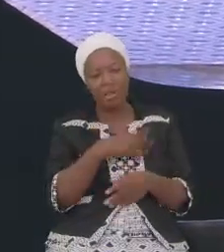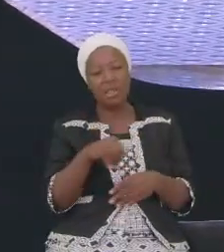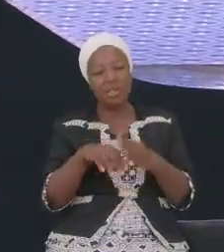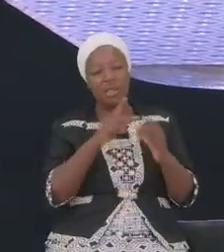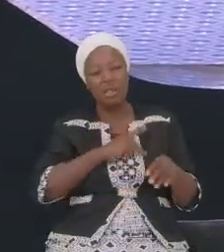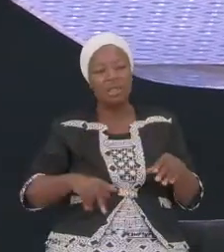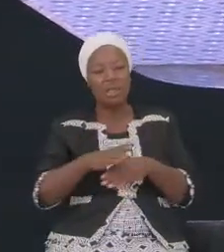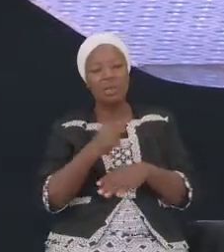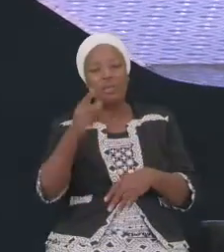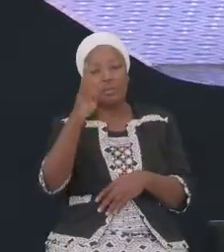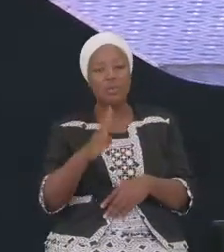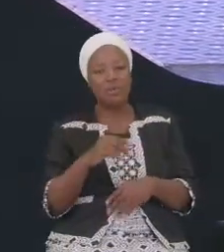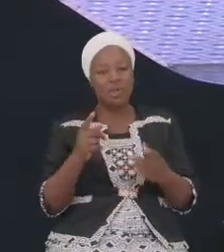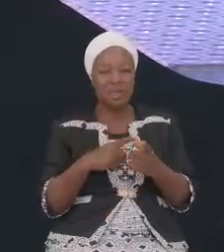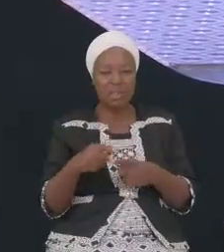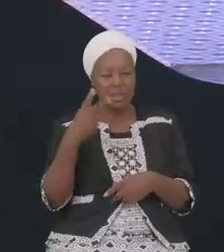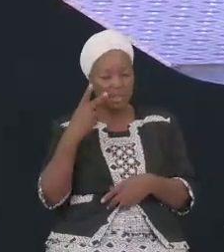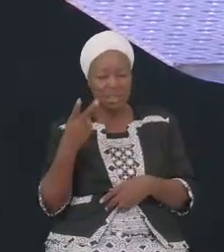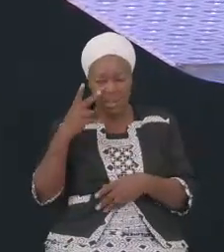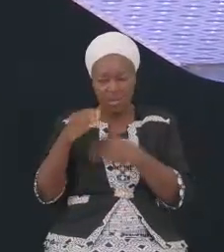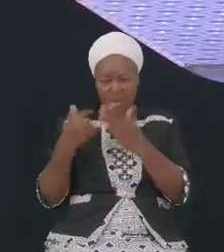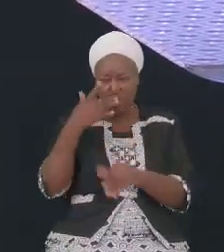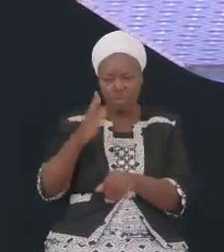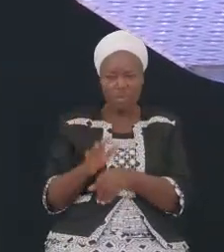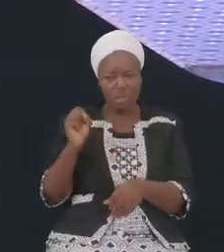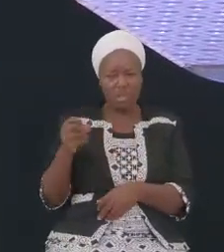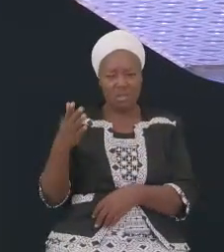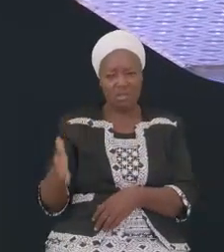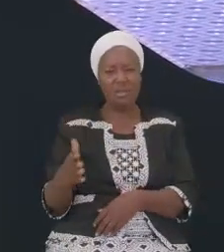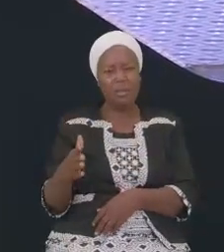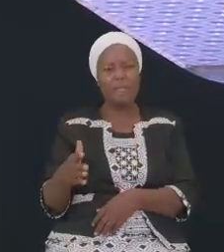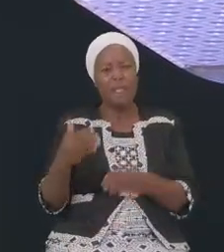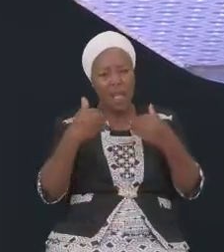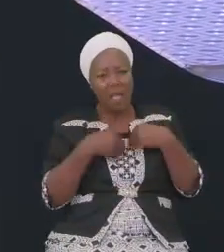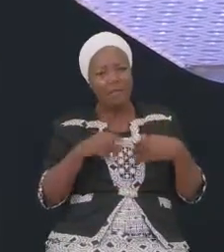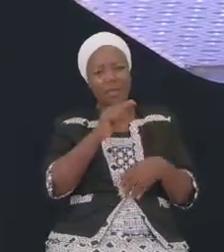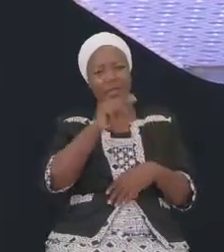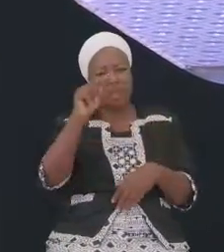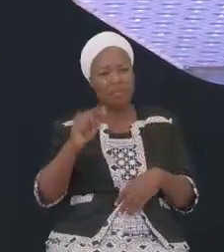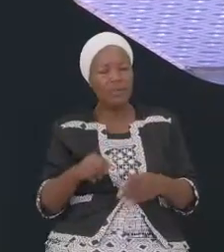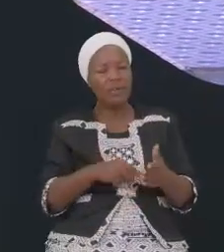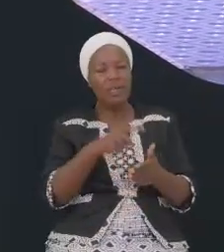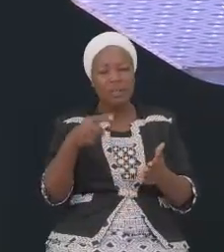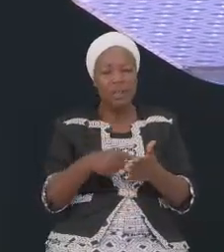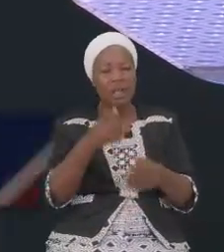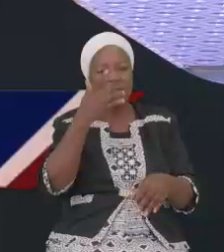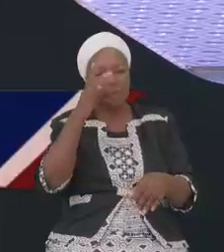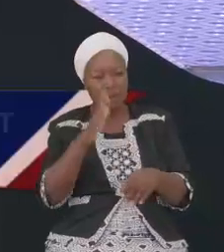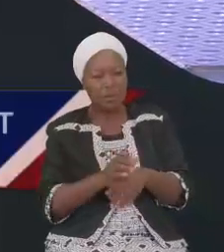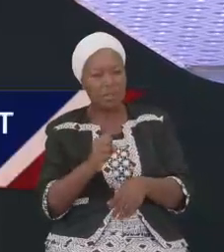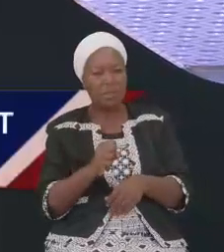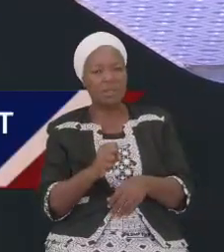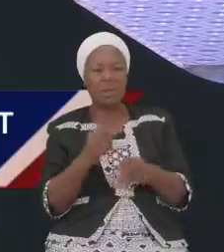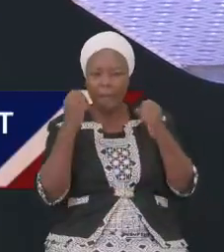says, dearly beloved, look at the promises we have. Having therefore these promises,